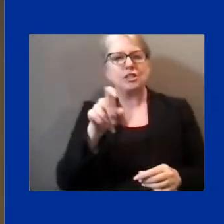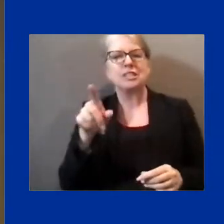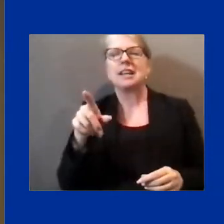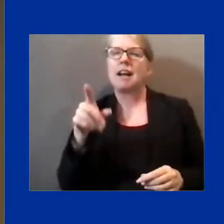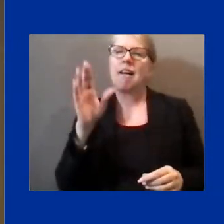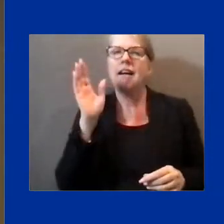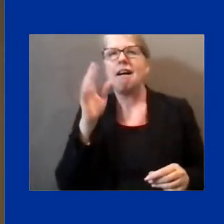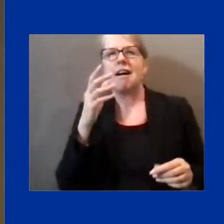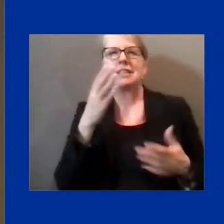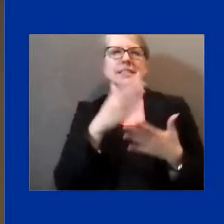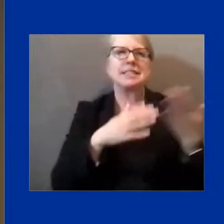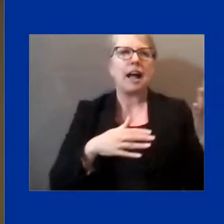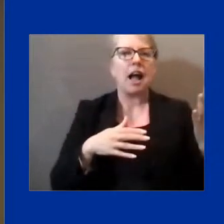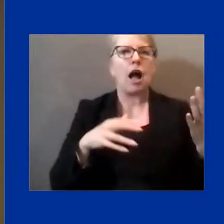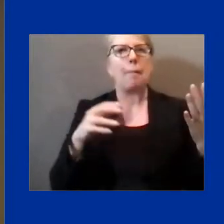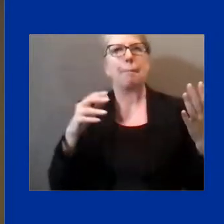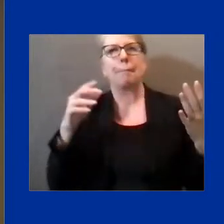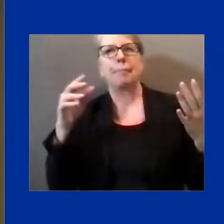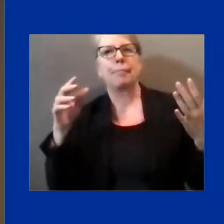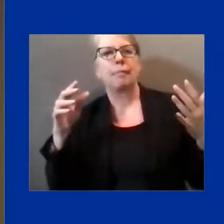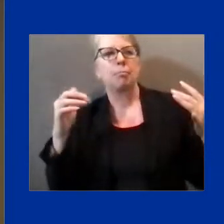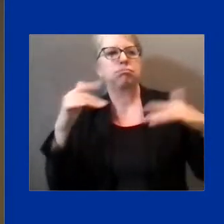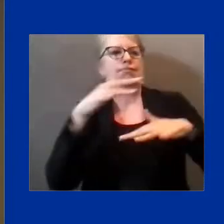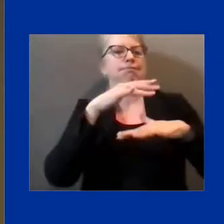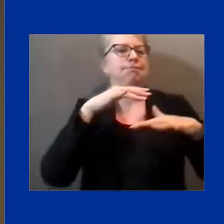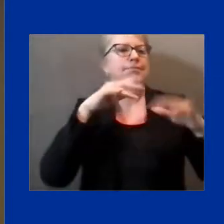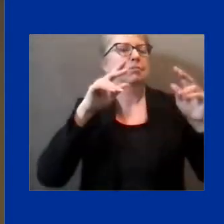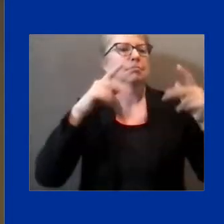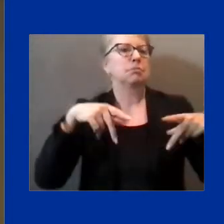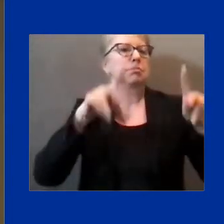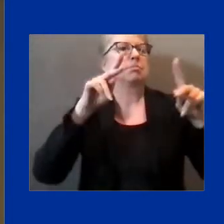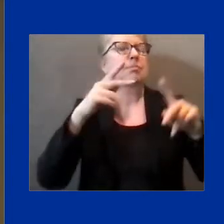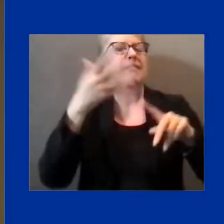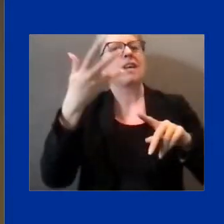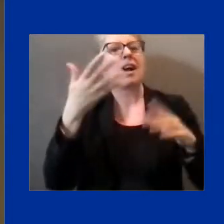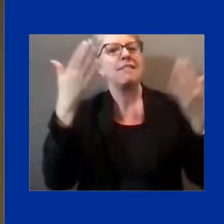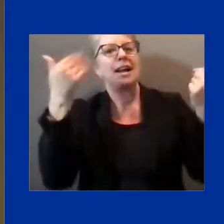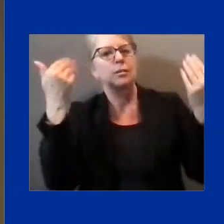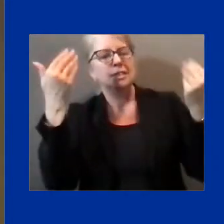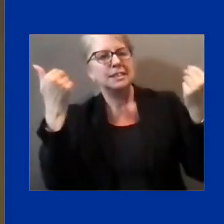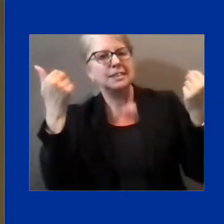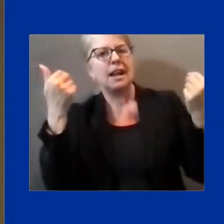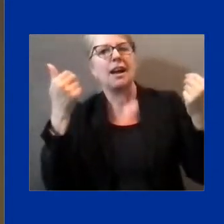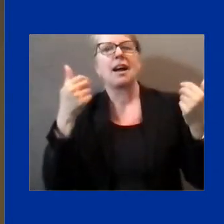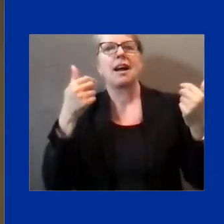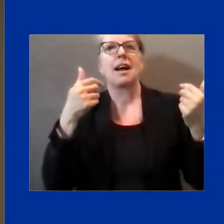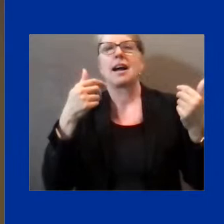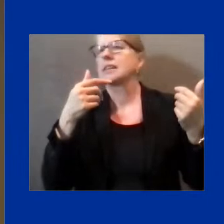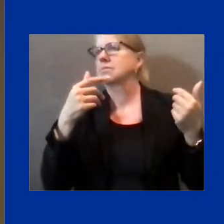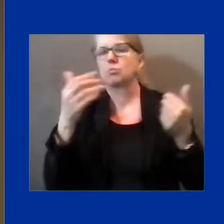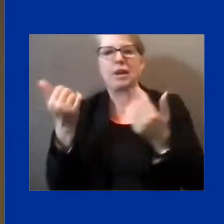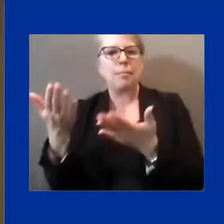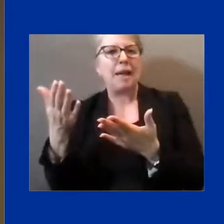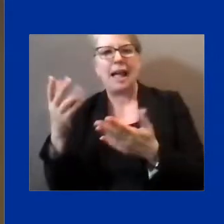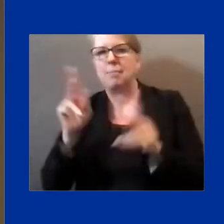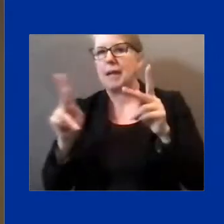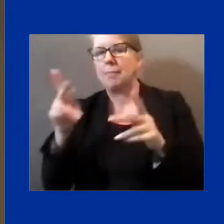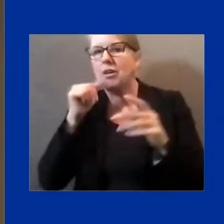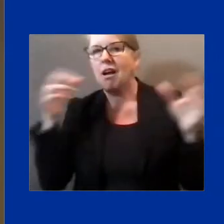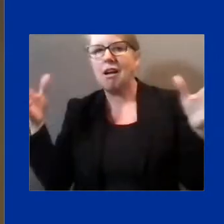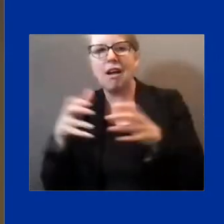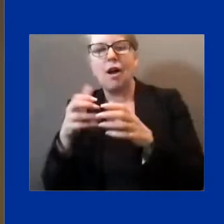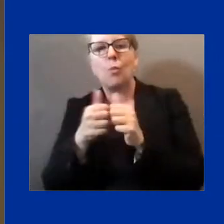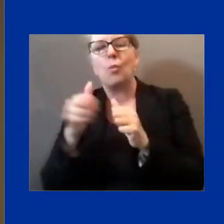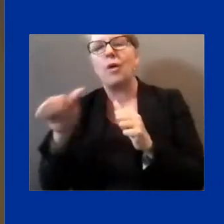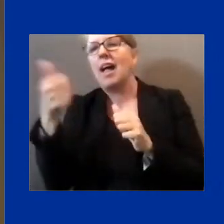for loopholes because there's gatherings of five allowed outdoors, and you recommend that people don't get together with their households. But, I just checked with the